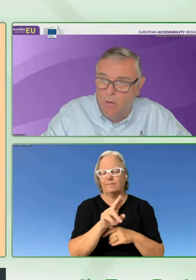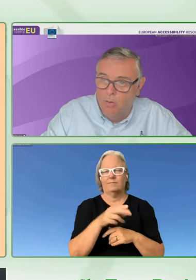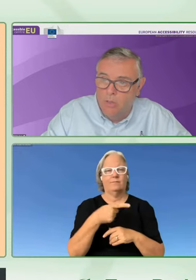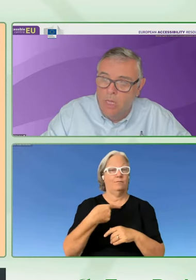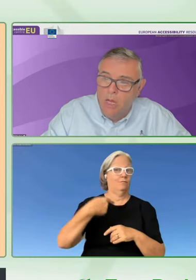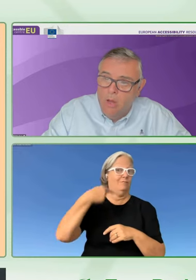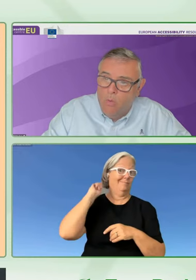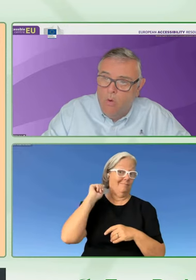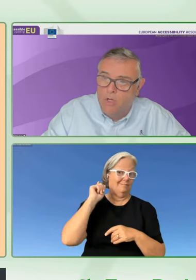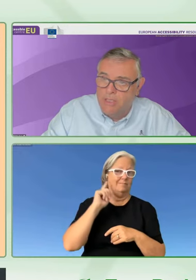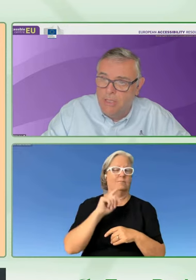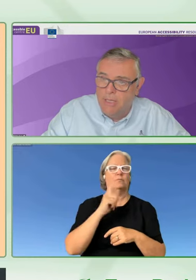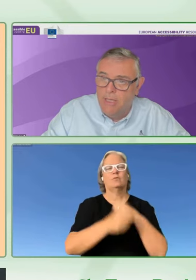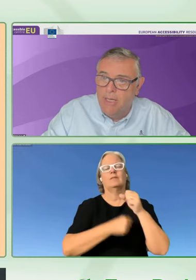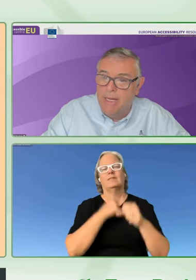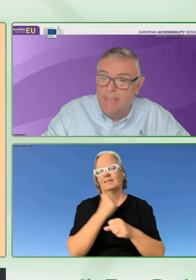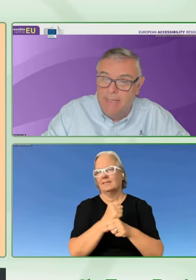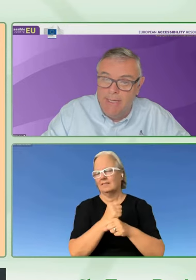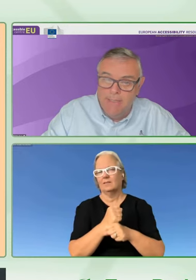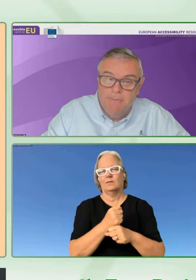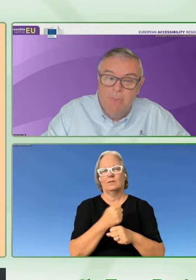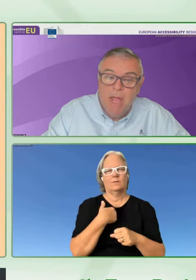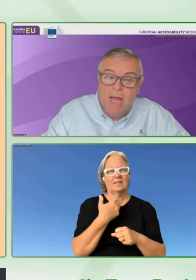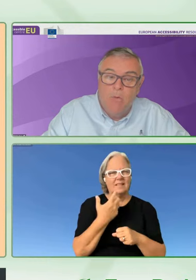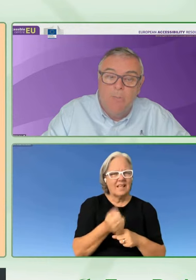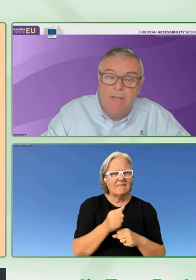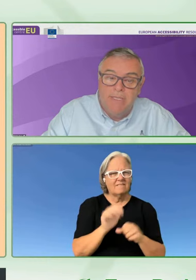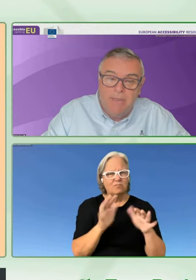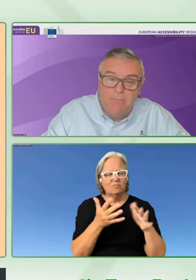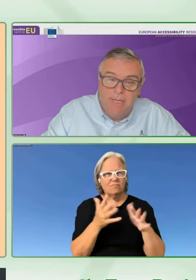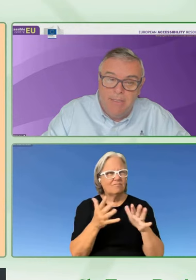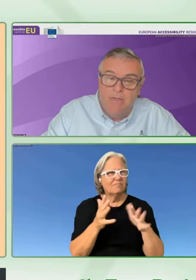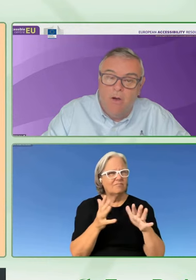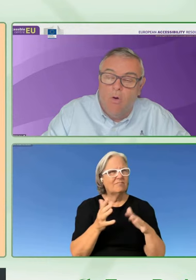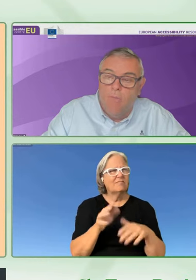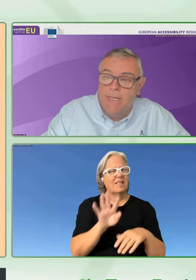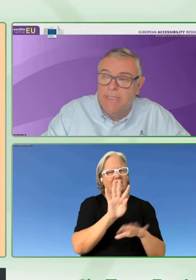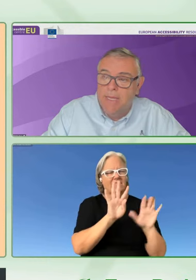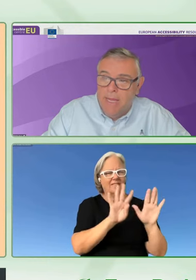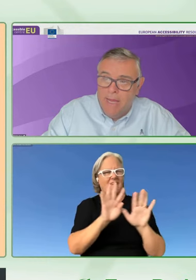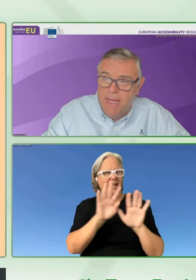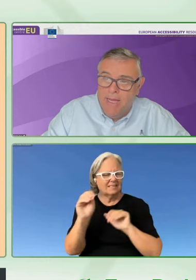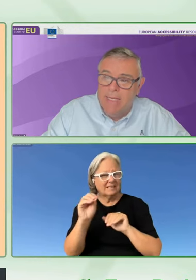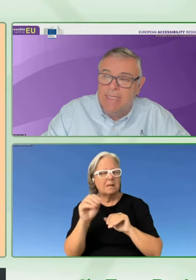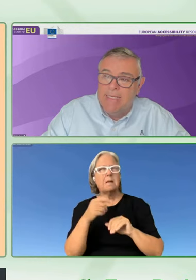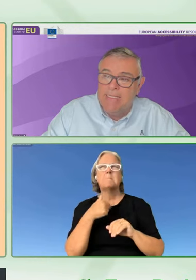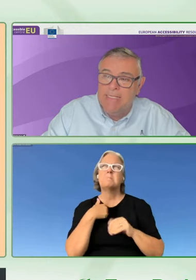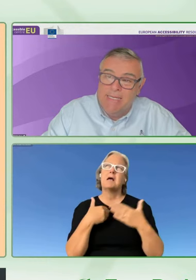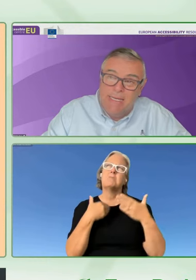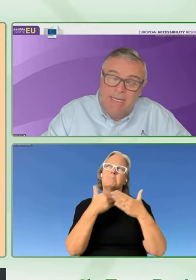Our goal was 88, and we participated in over